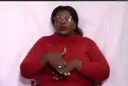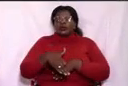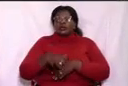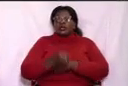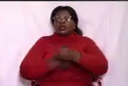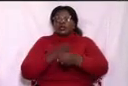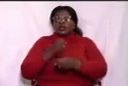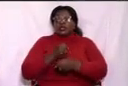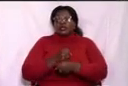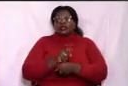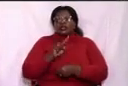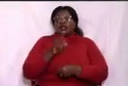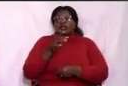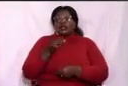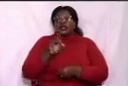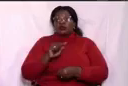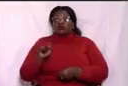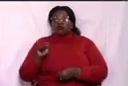to 35 years.